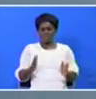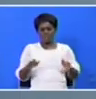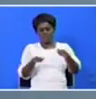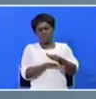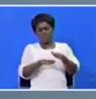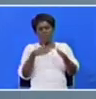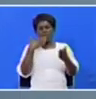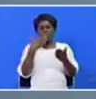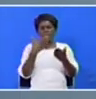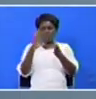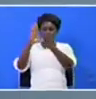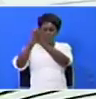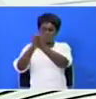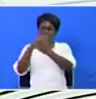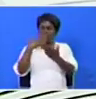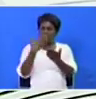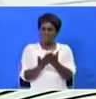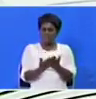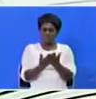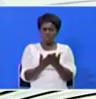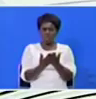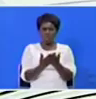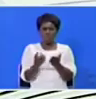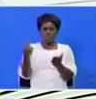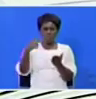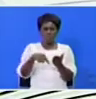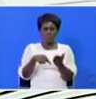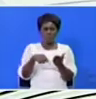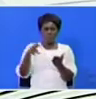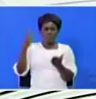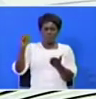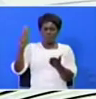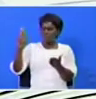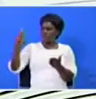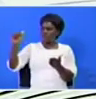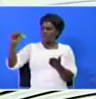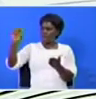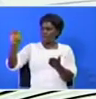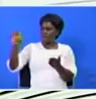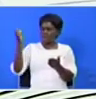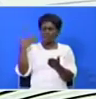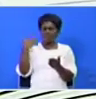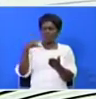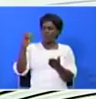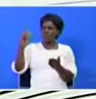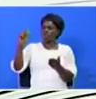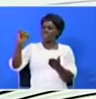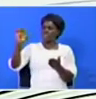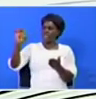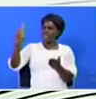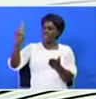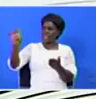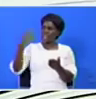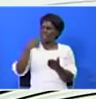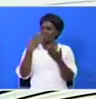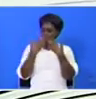joining us tonight on Political Thursday. Mr. Murathe, allow me to begin with you, because we had from Otiende Amolo just before you